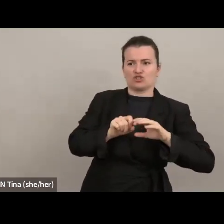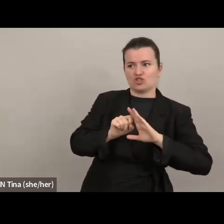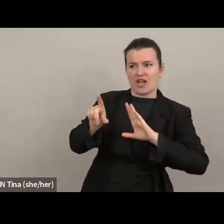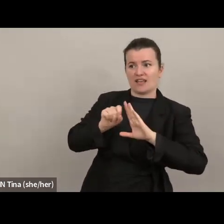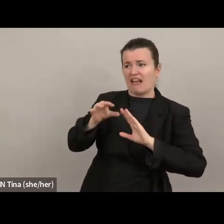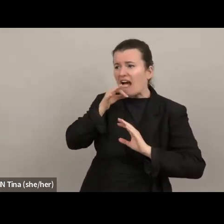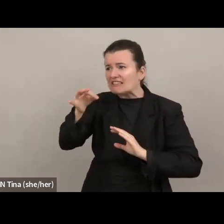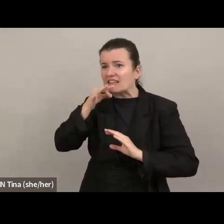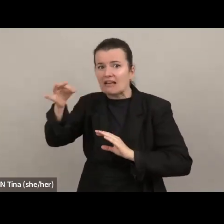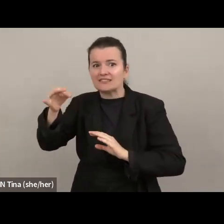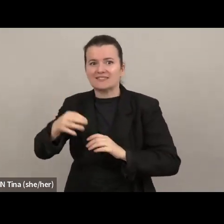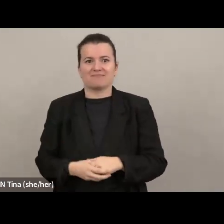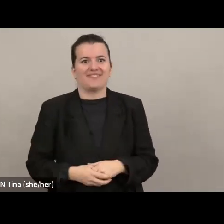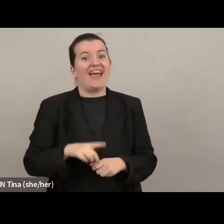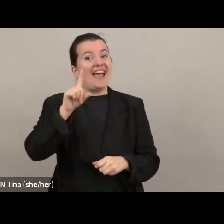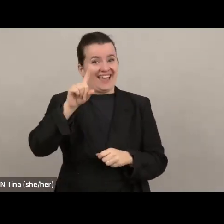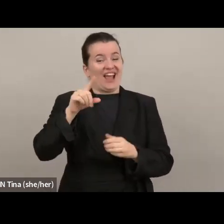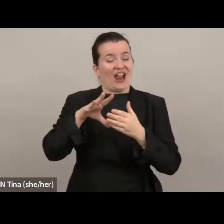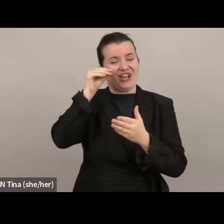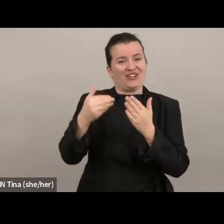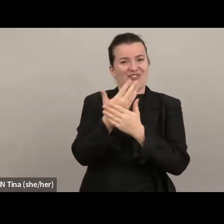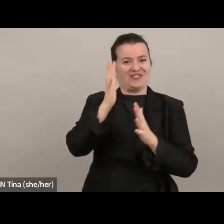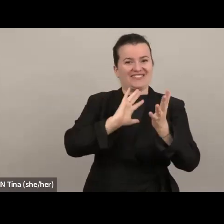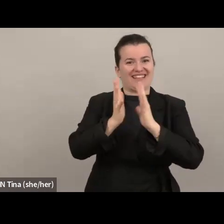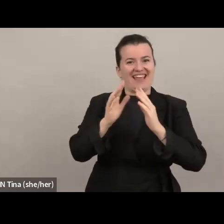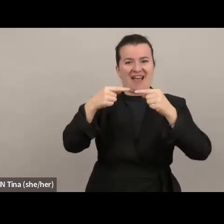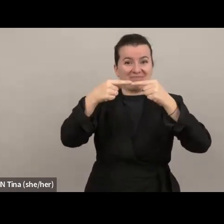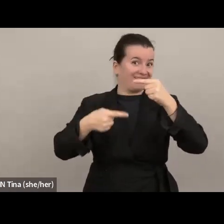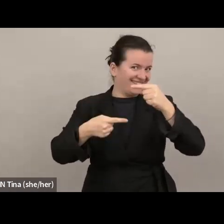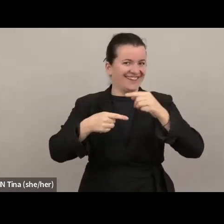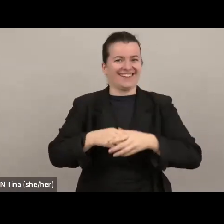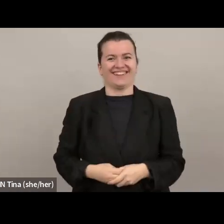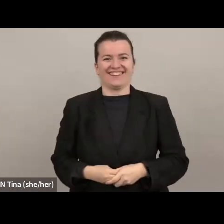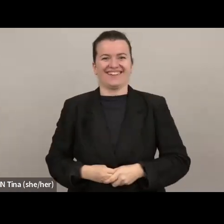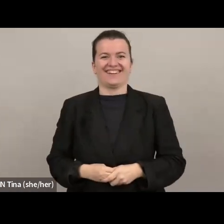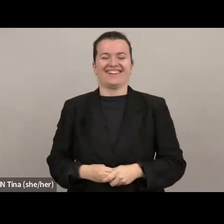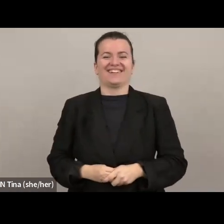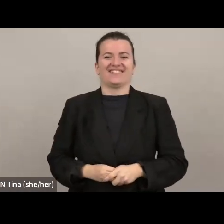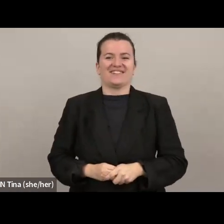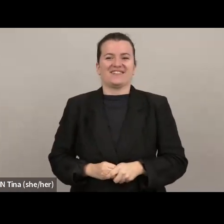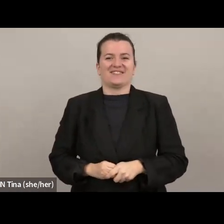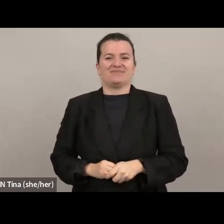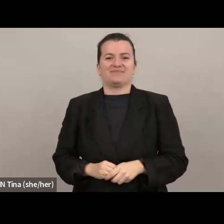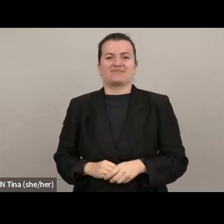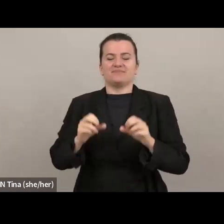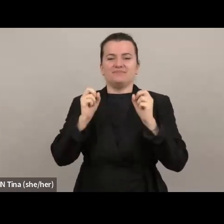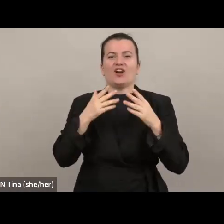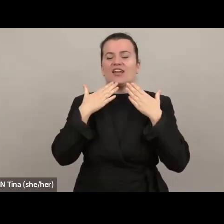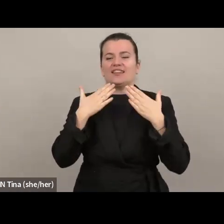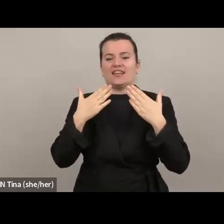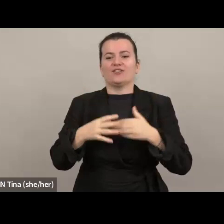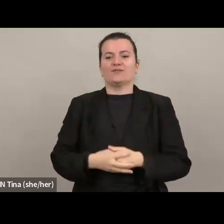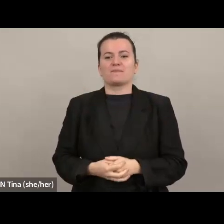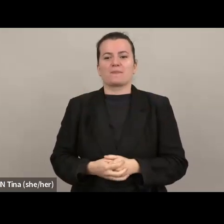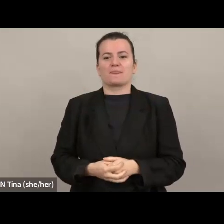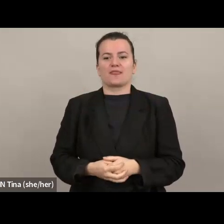a new sign for internet break. So thanks for that. We're now going to move